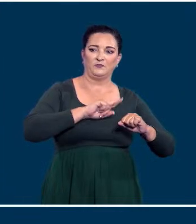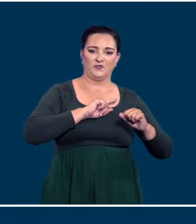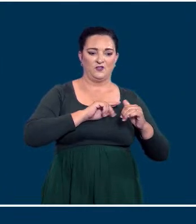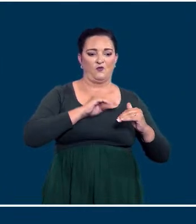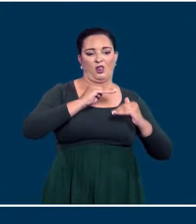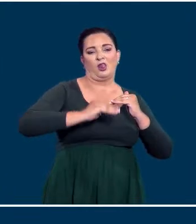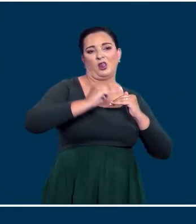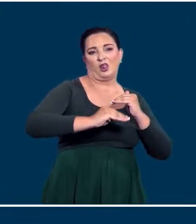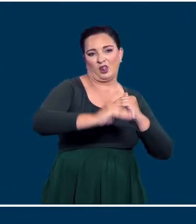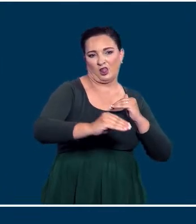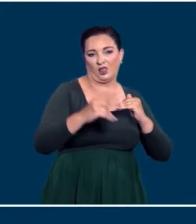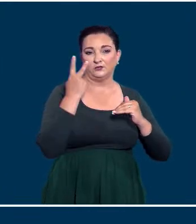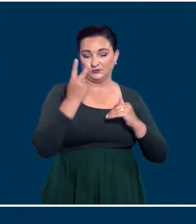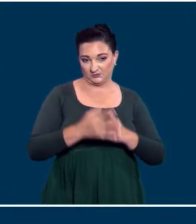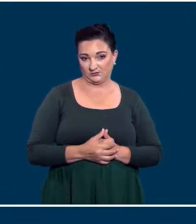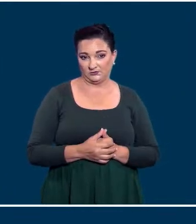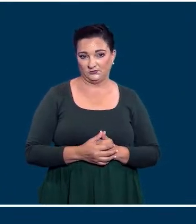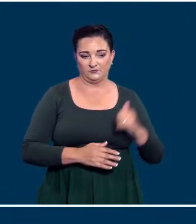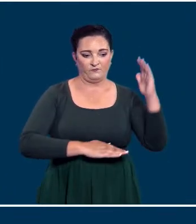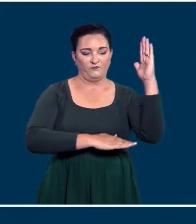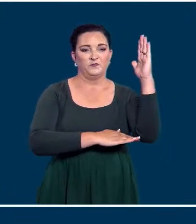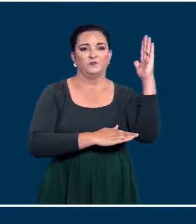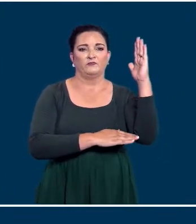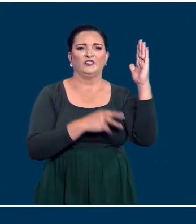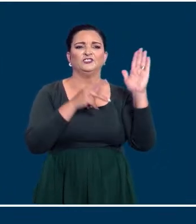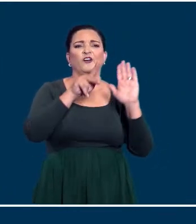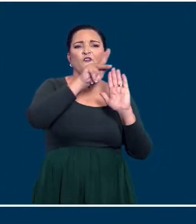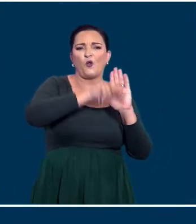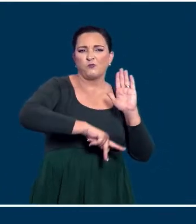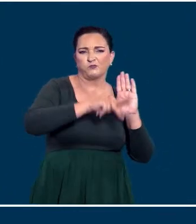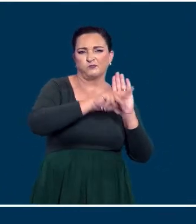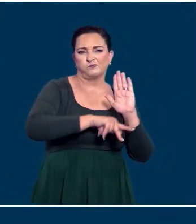forecast enables policy